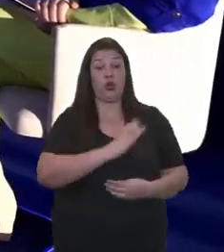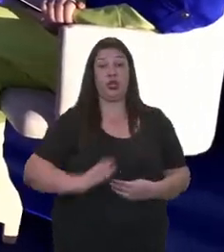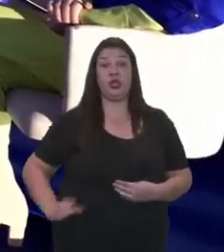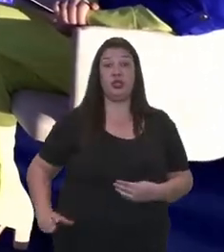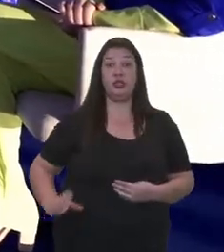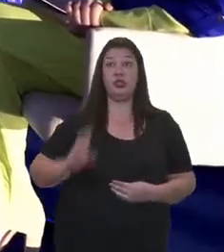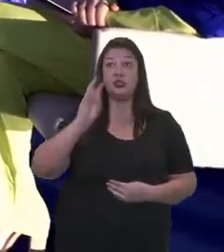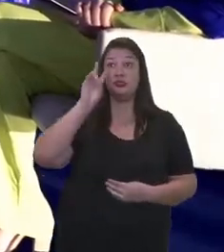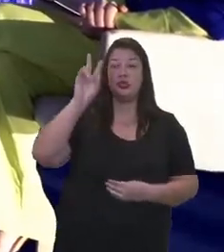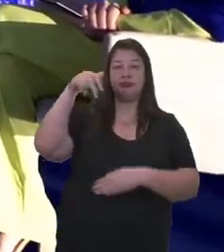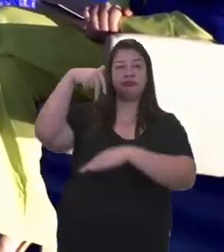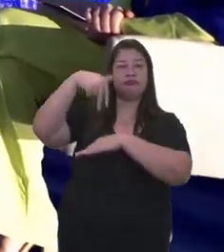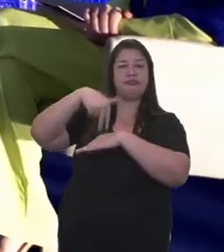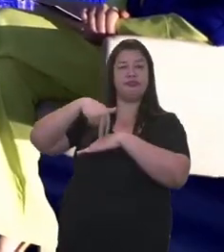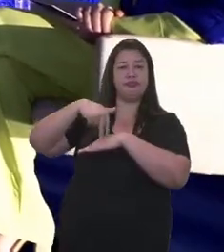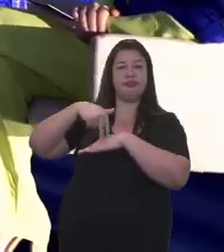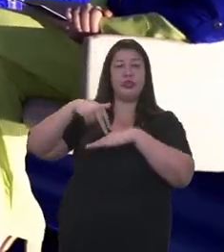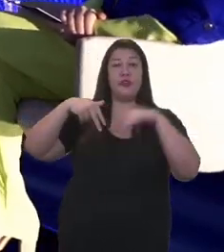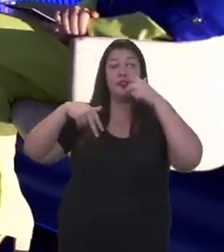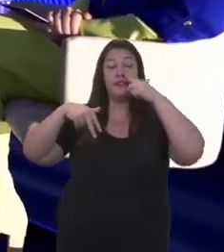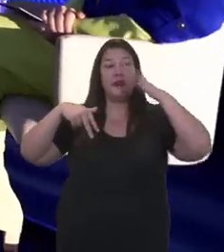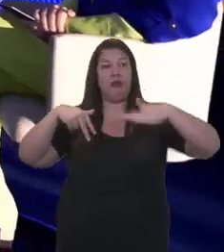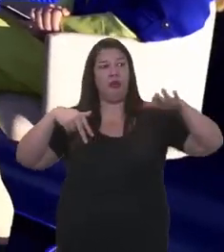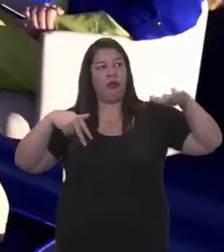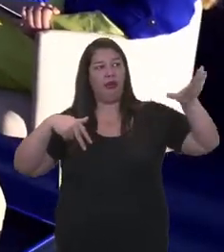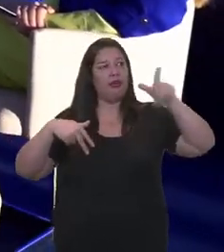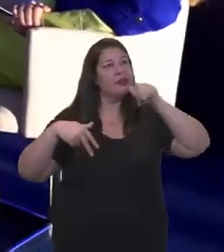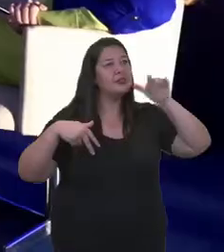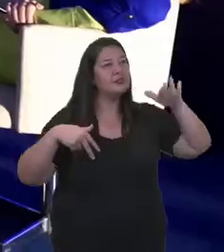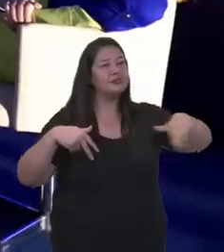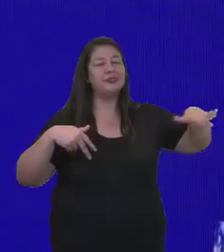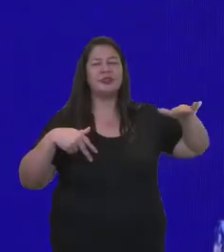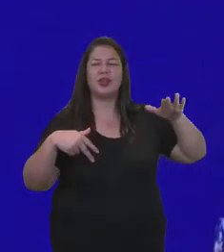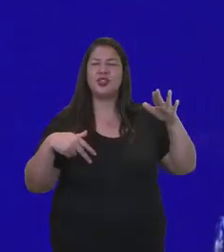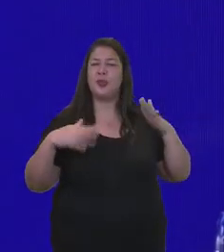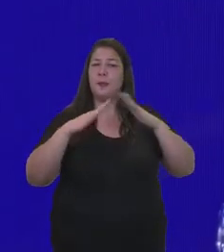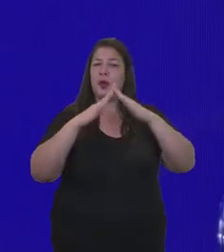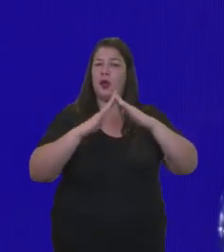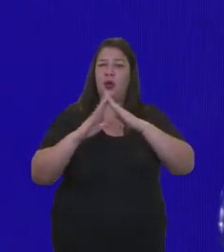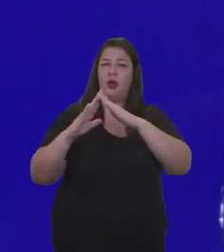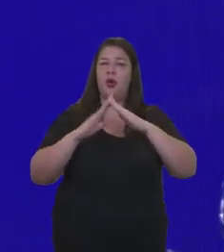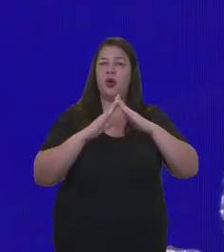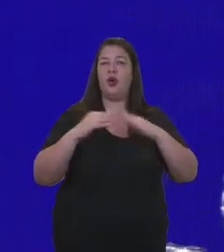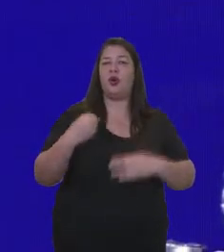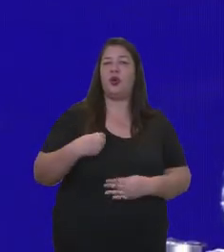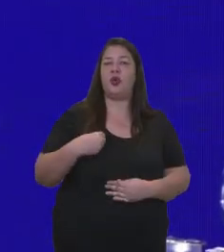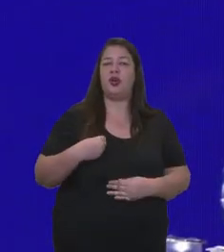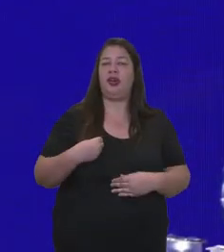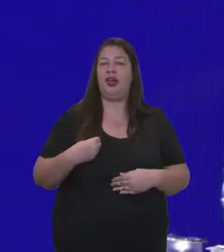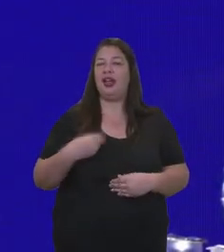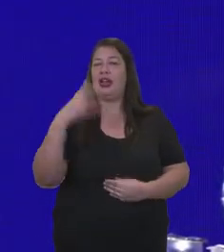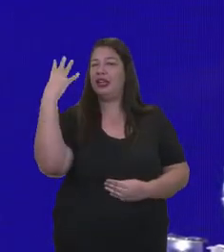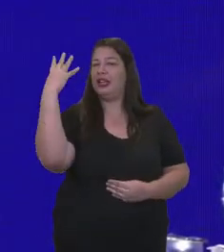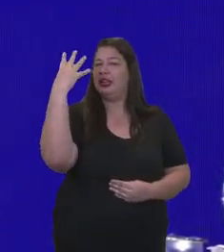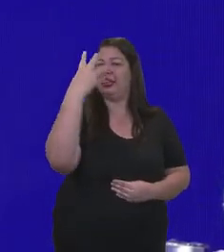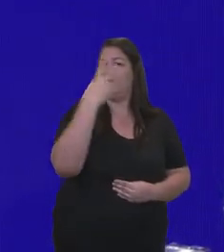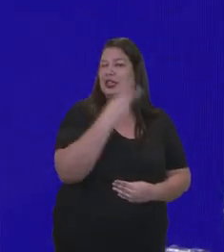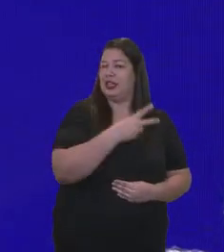when he made Brazil. The Cristo Redeemer statue overlooking the sea. We live in a place that was a